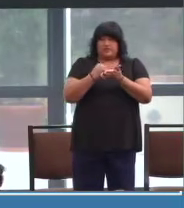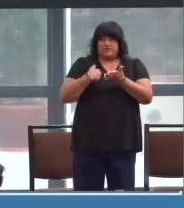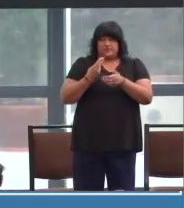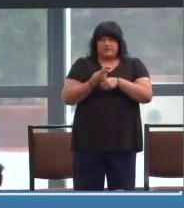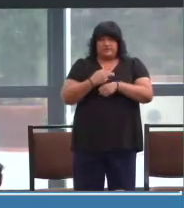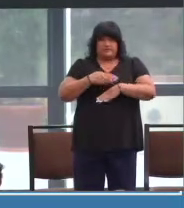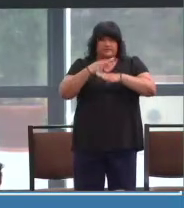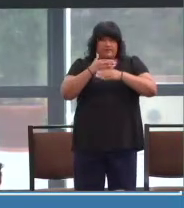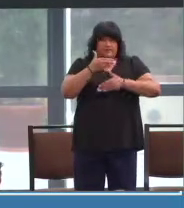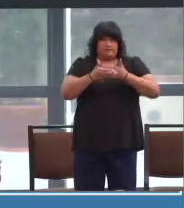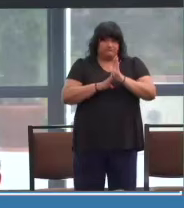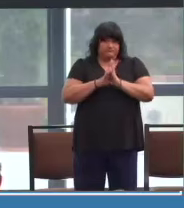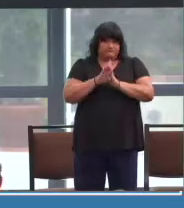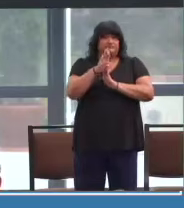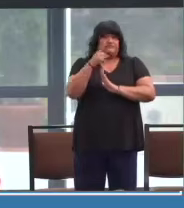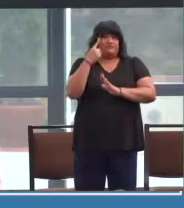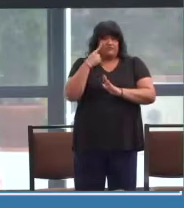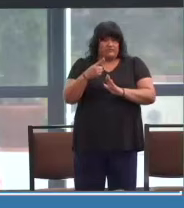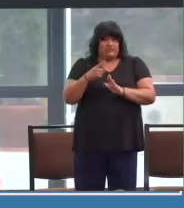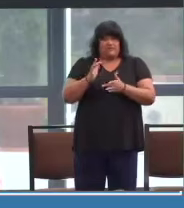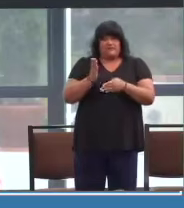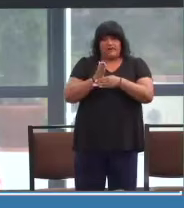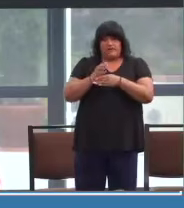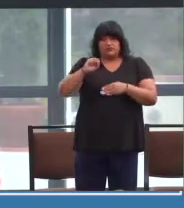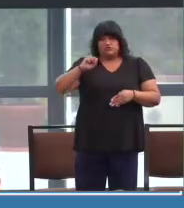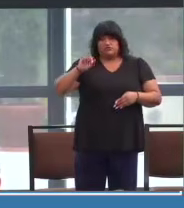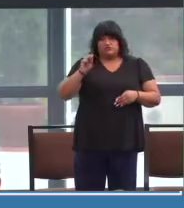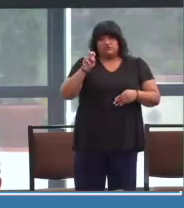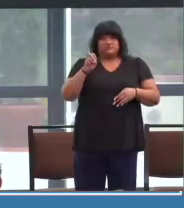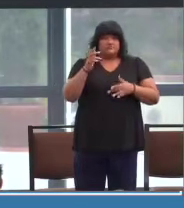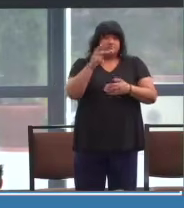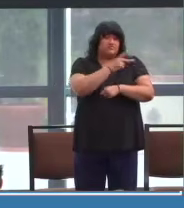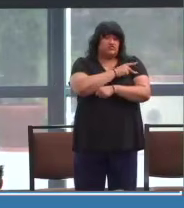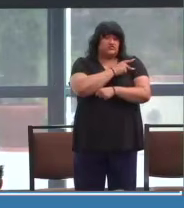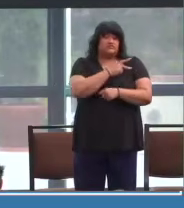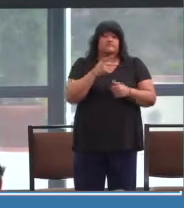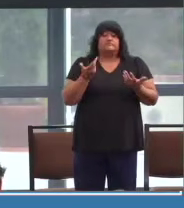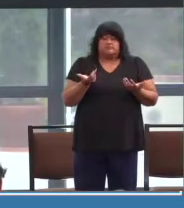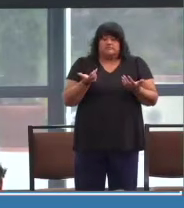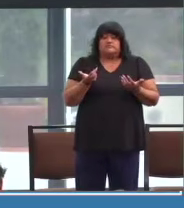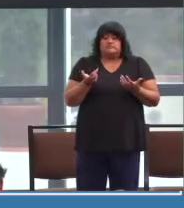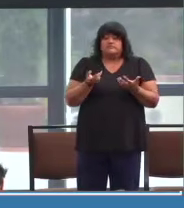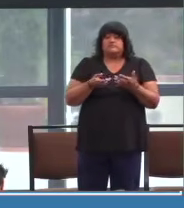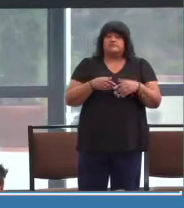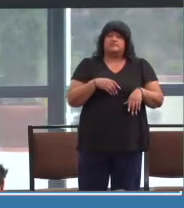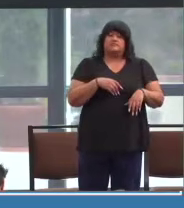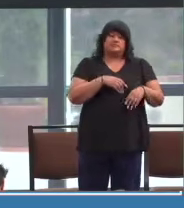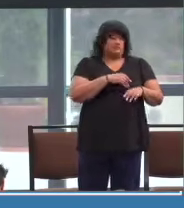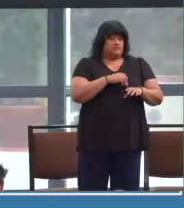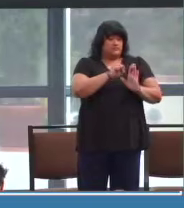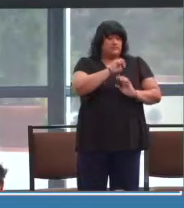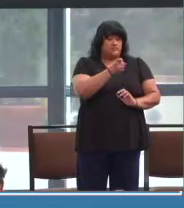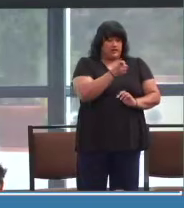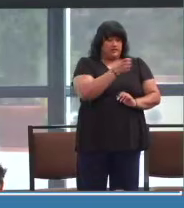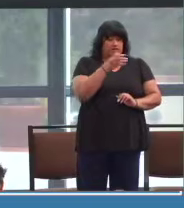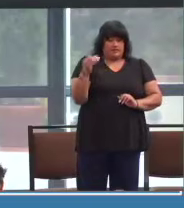for example, a mild Sjogren's disease patient. So therefore, symptomatic and preventative therapies are the primary